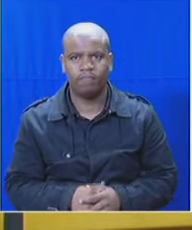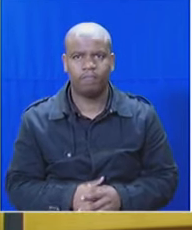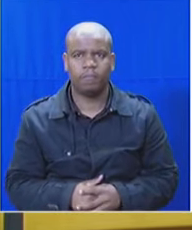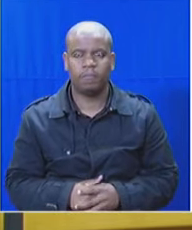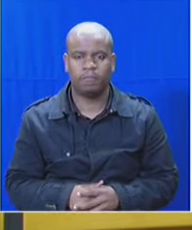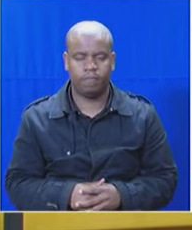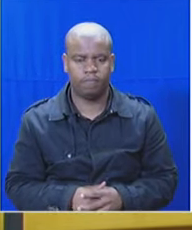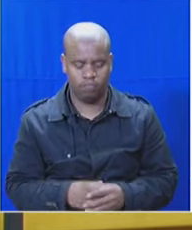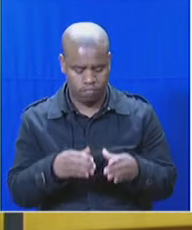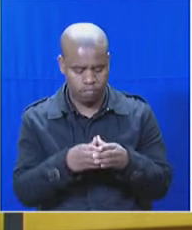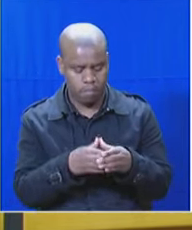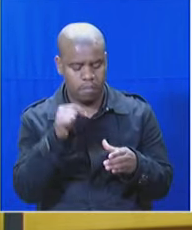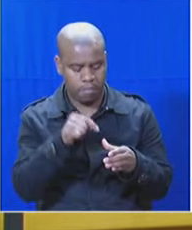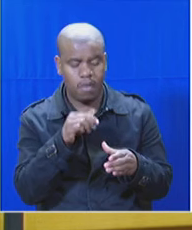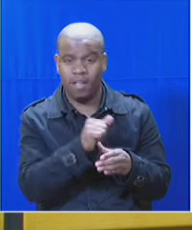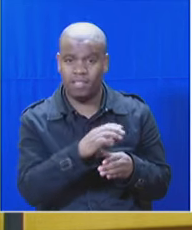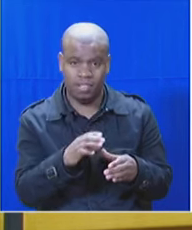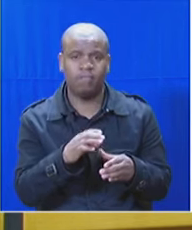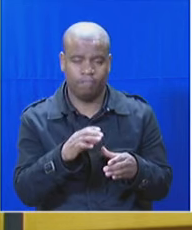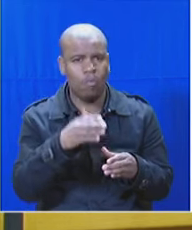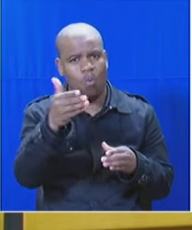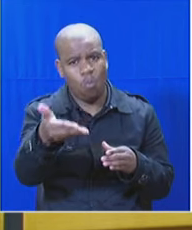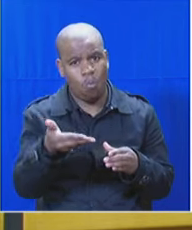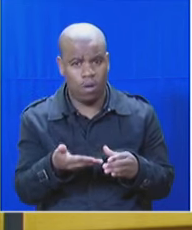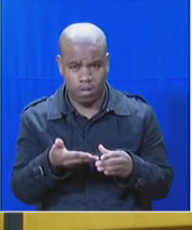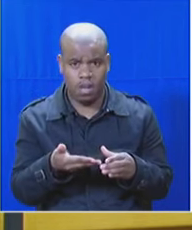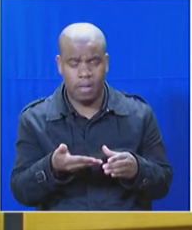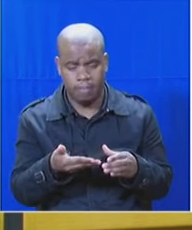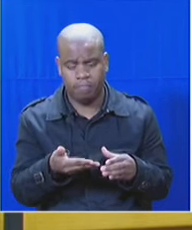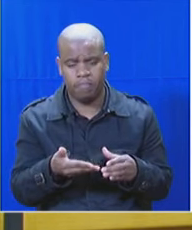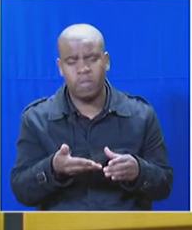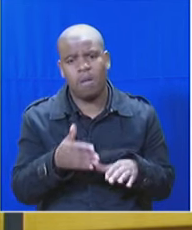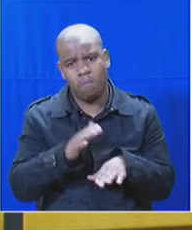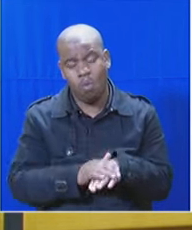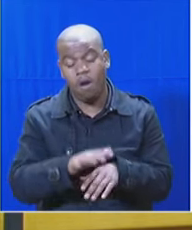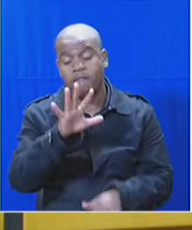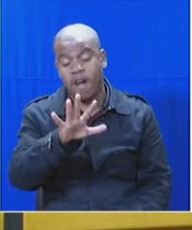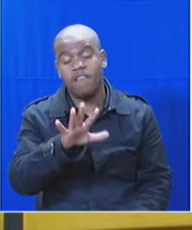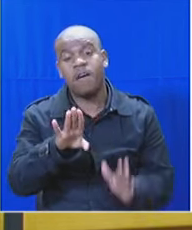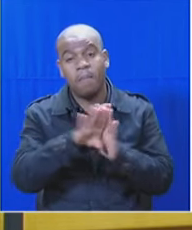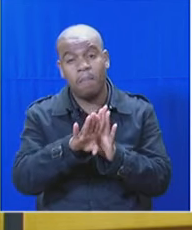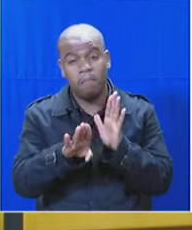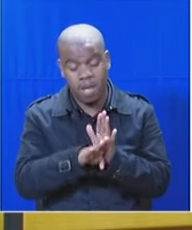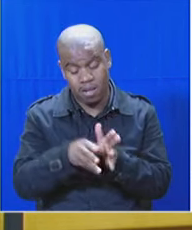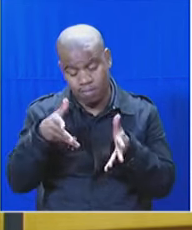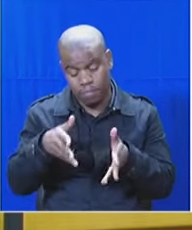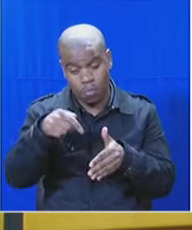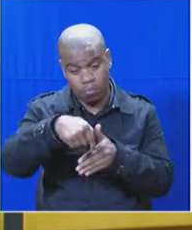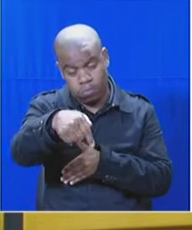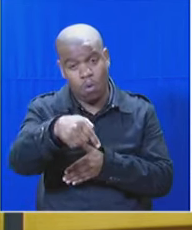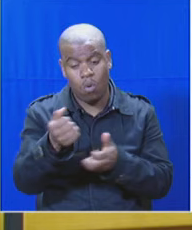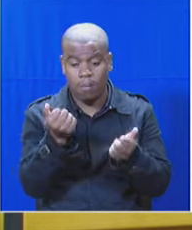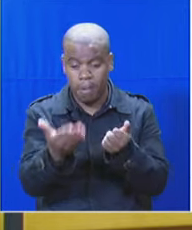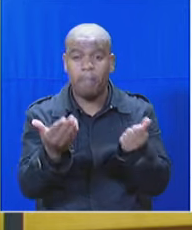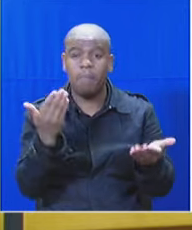The ANC welcomes the extent of 5 bills that will come in the course of the current financial year or